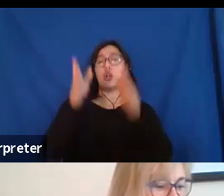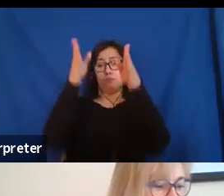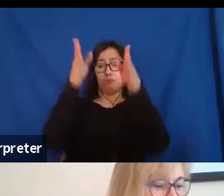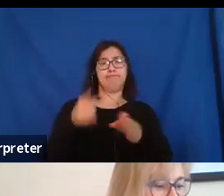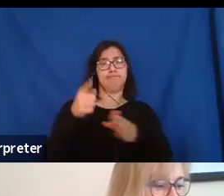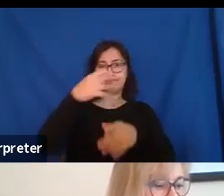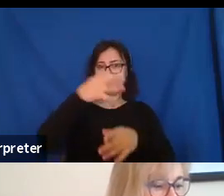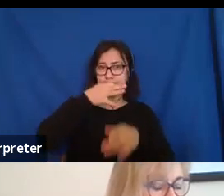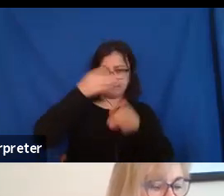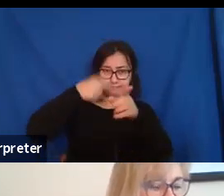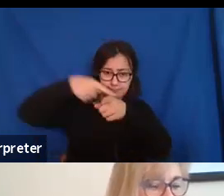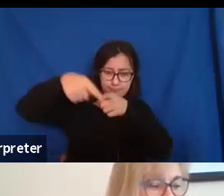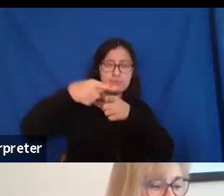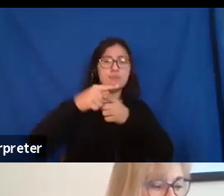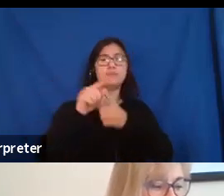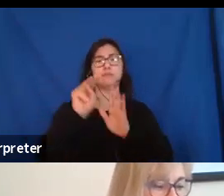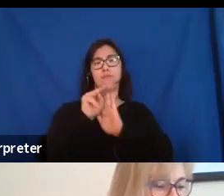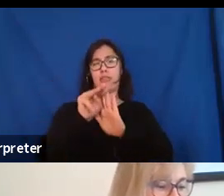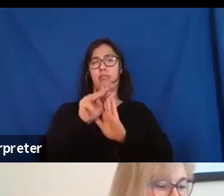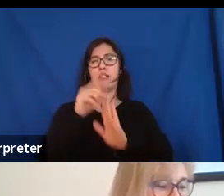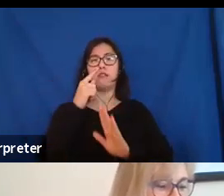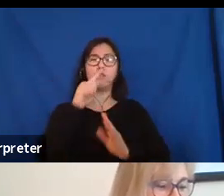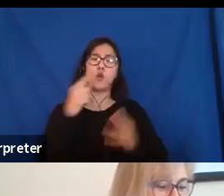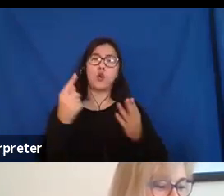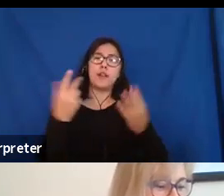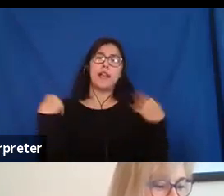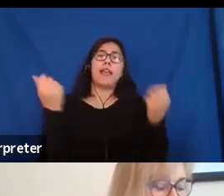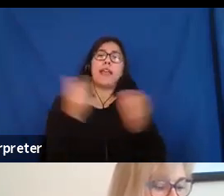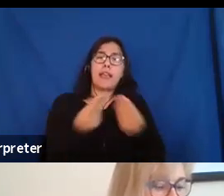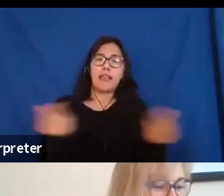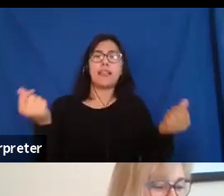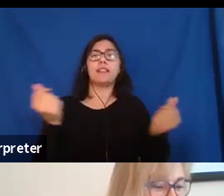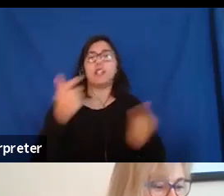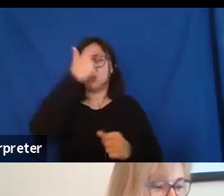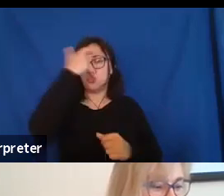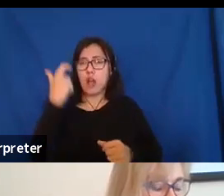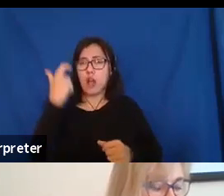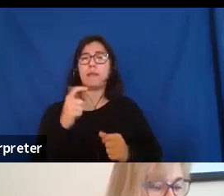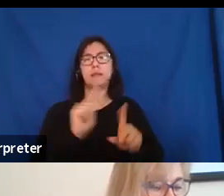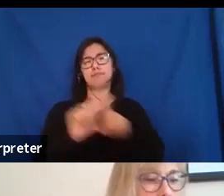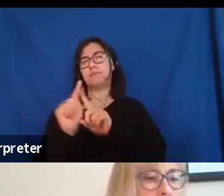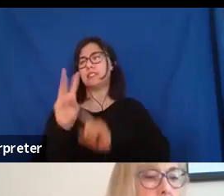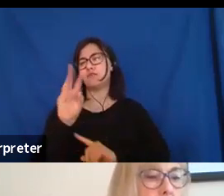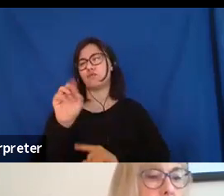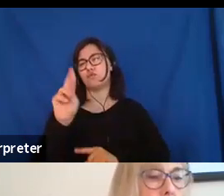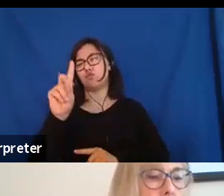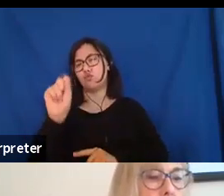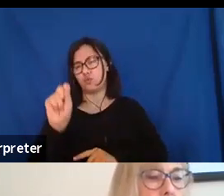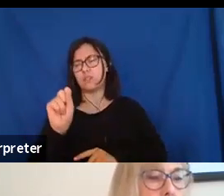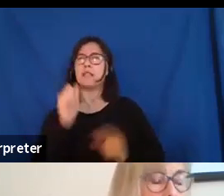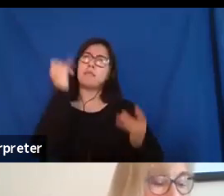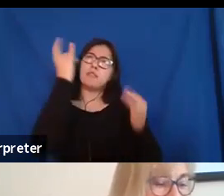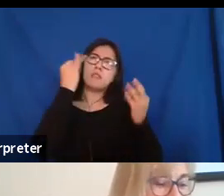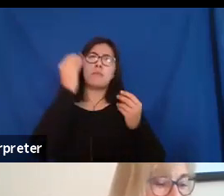pain and healing wounds and healing trauma. And I've been thinking about how to really specifically work that practice for